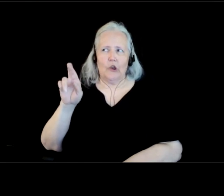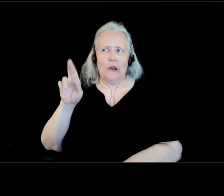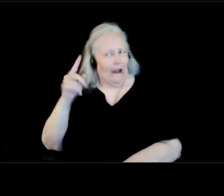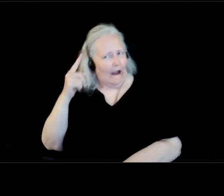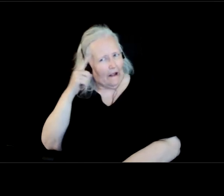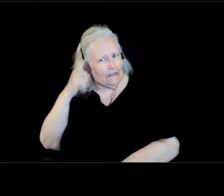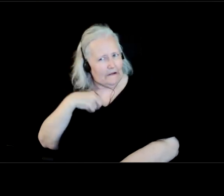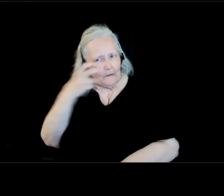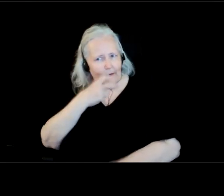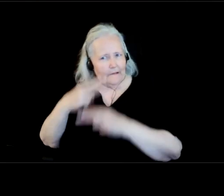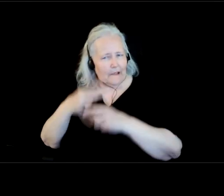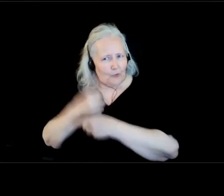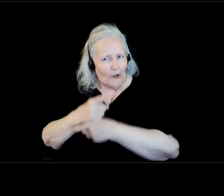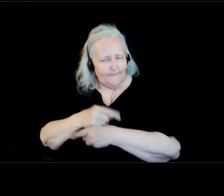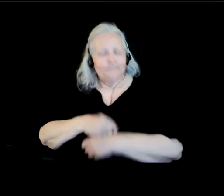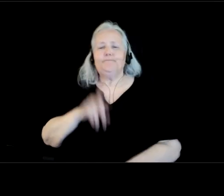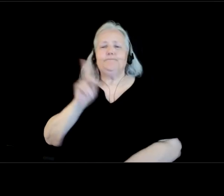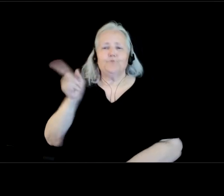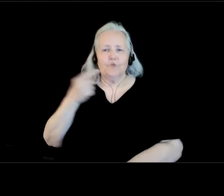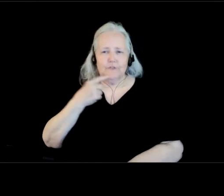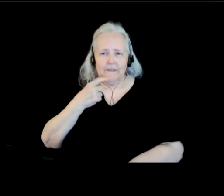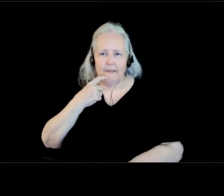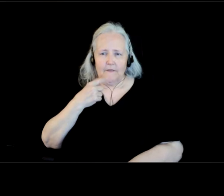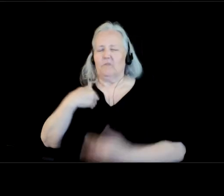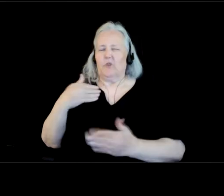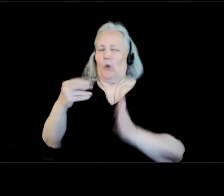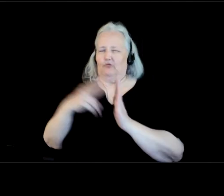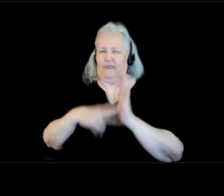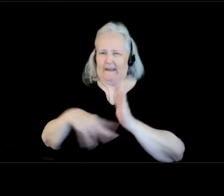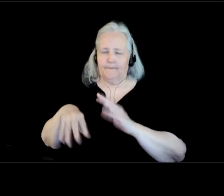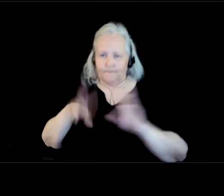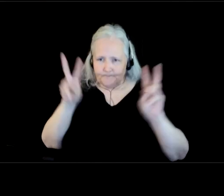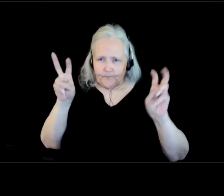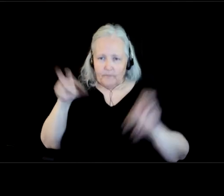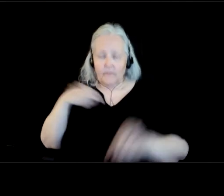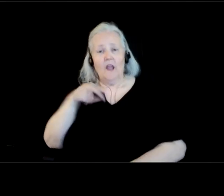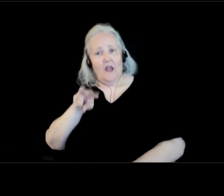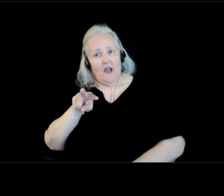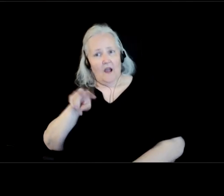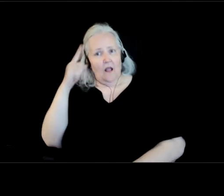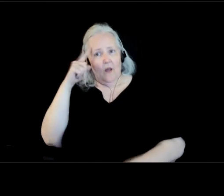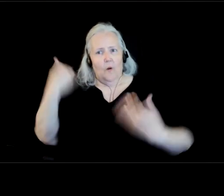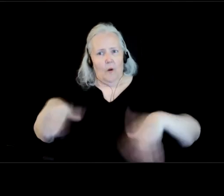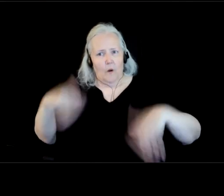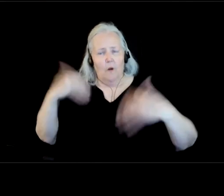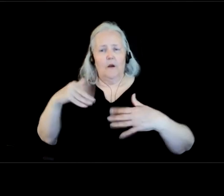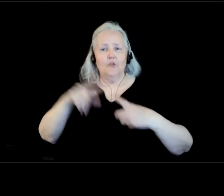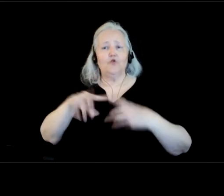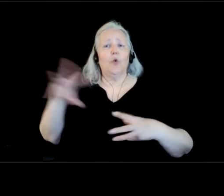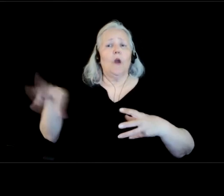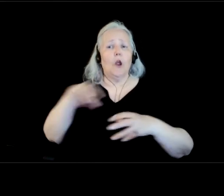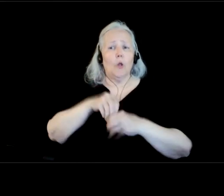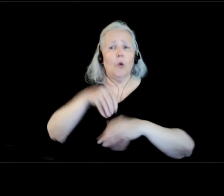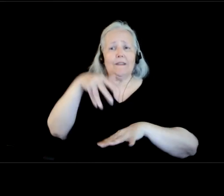correctly, saying that, I will read the question. I see great possibilities for including the writings of Indigenous